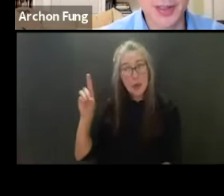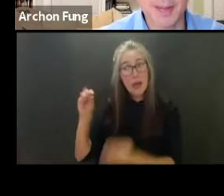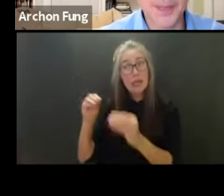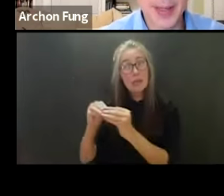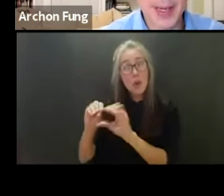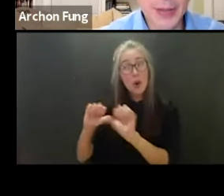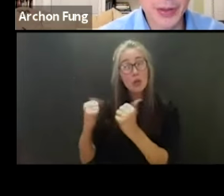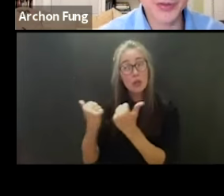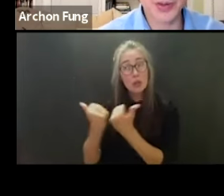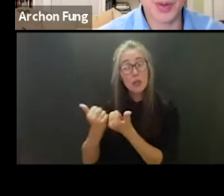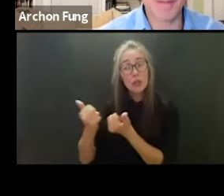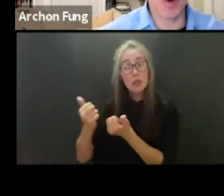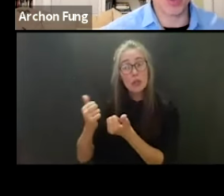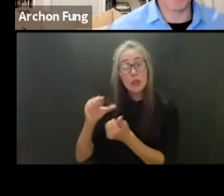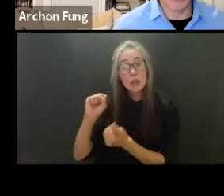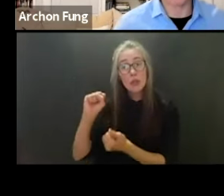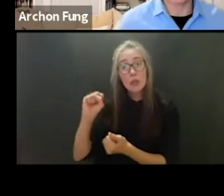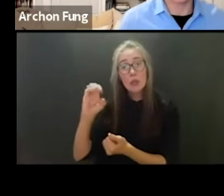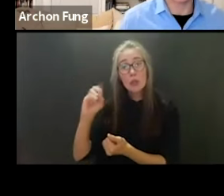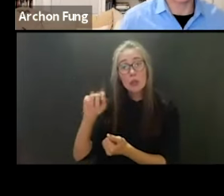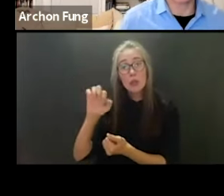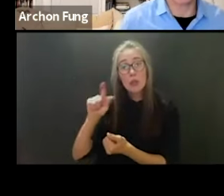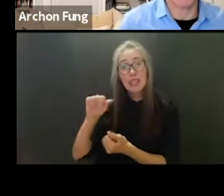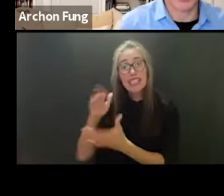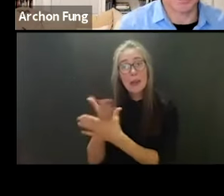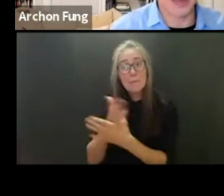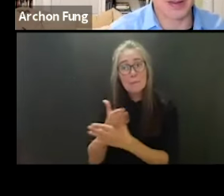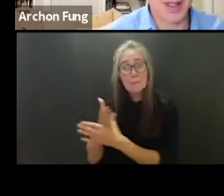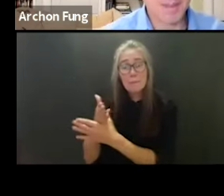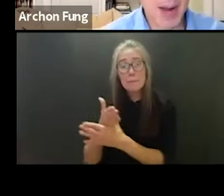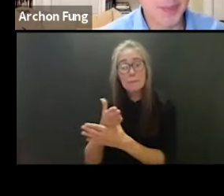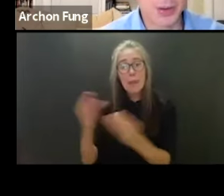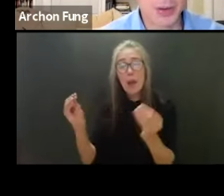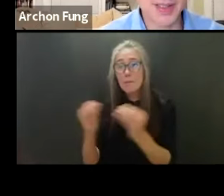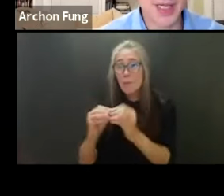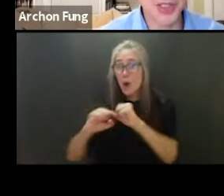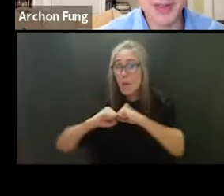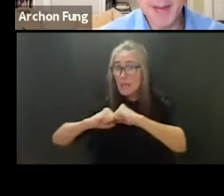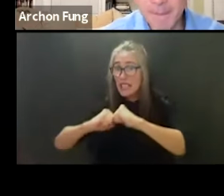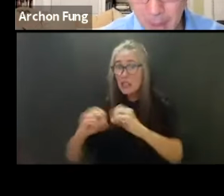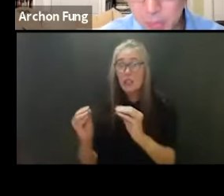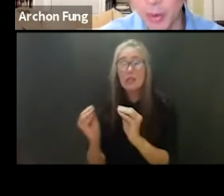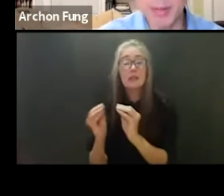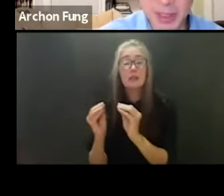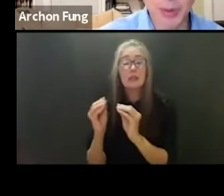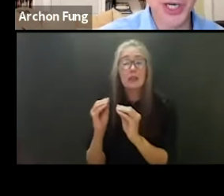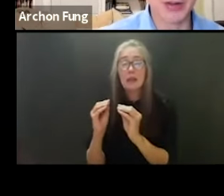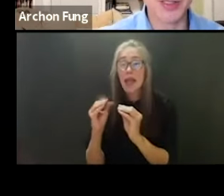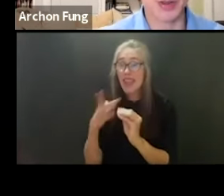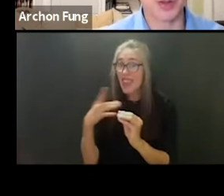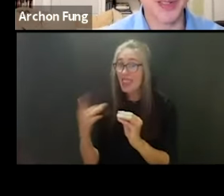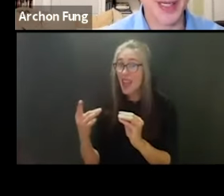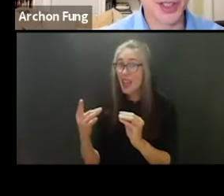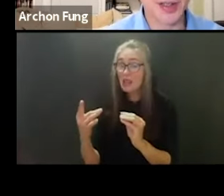socialism and those folks want more powerful unions and more and better popular organizations much more much more